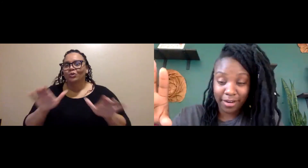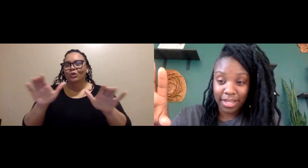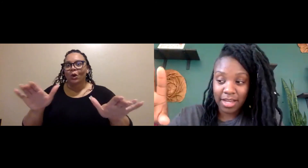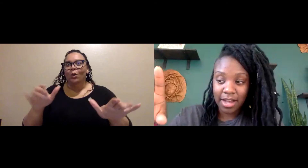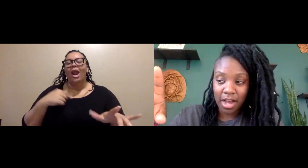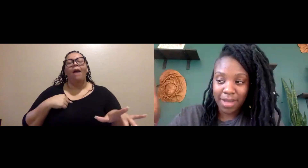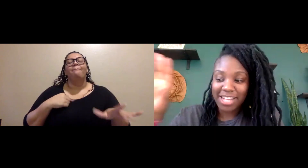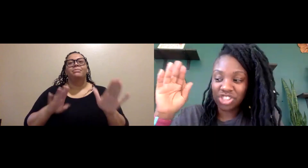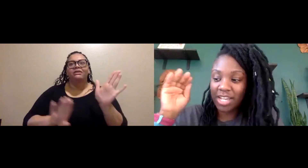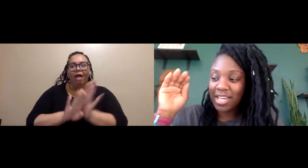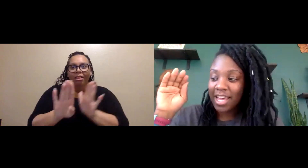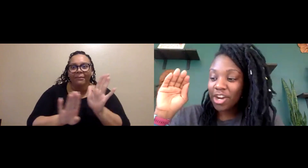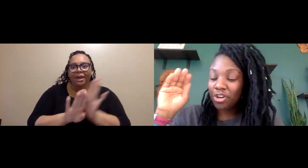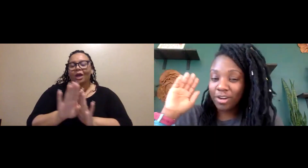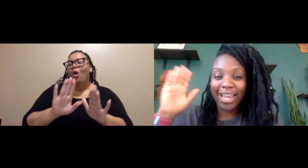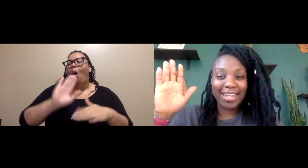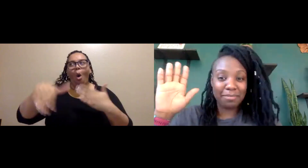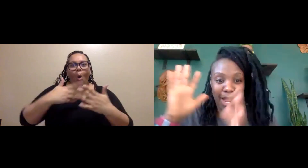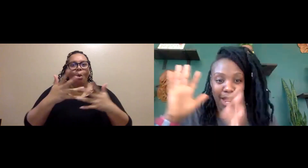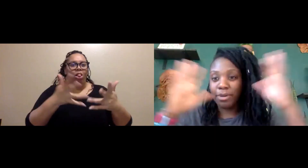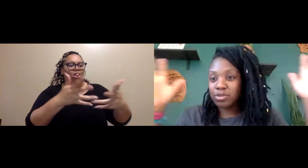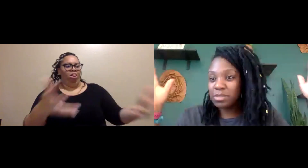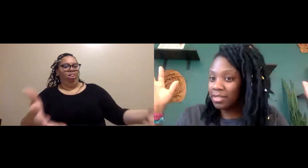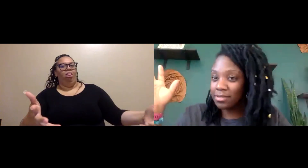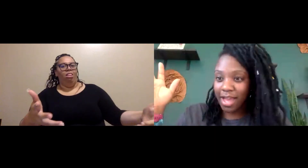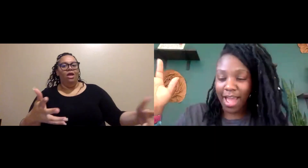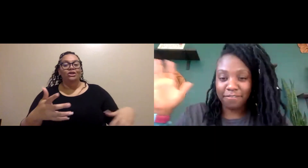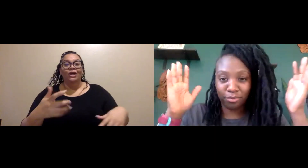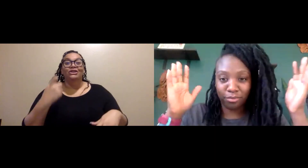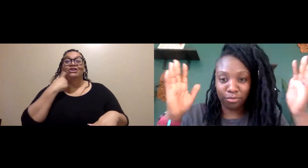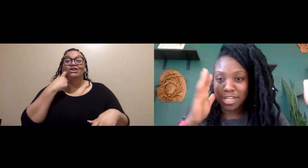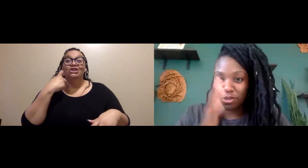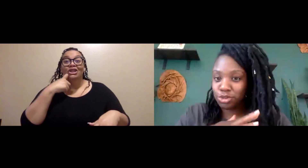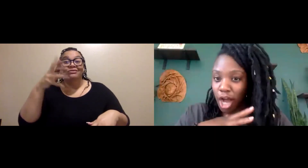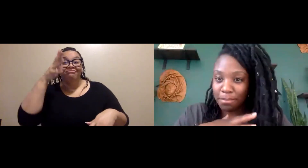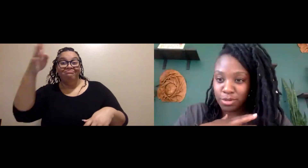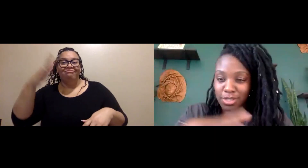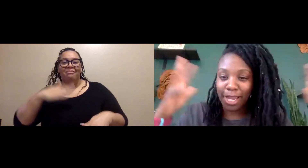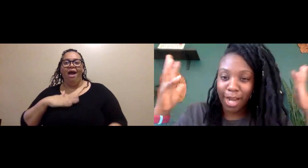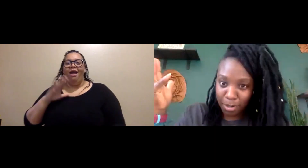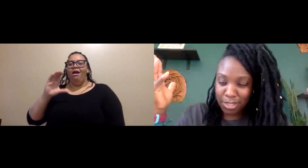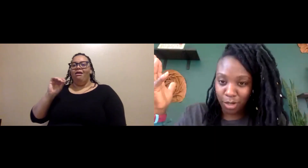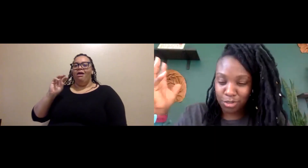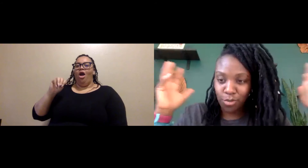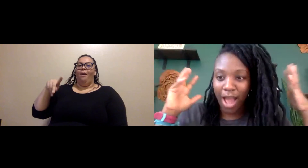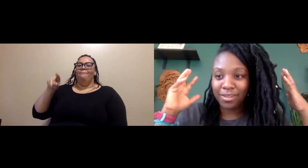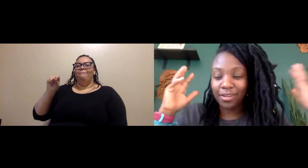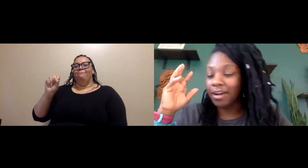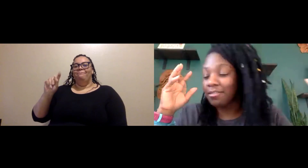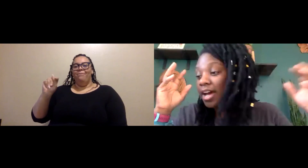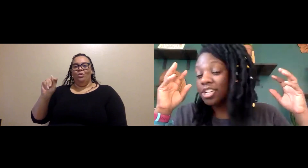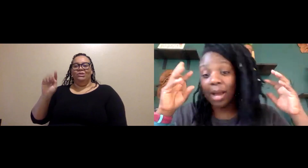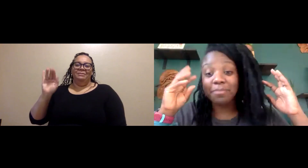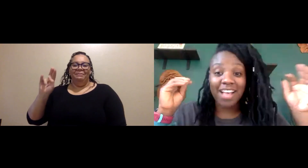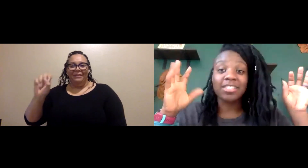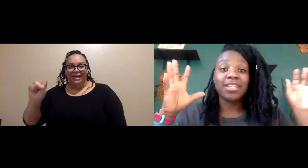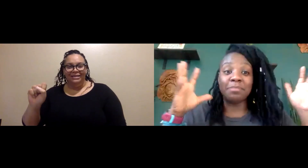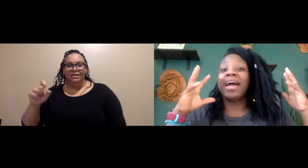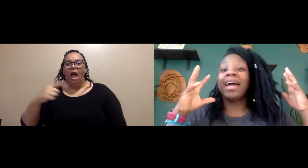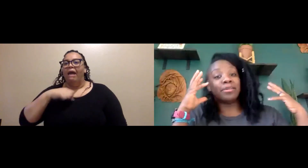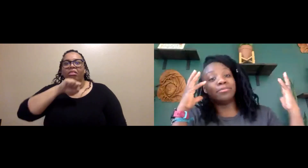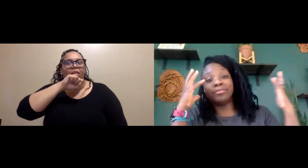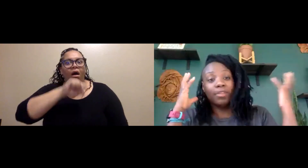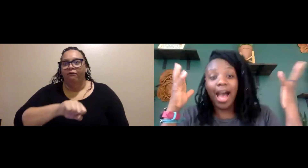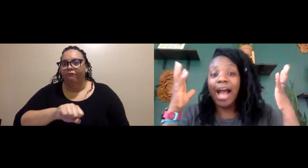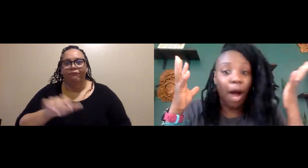garden area. I just created my compost bins. I have 3 huge composts because I compost as well too. I'm fascinated